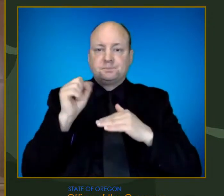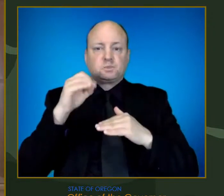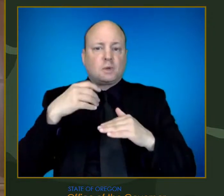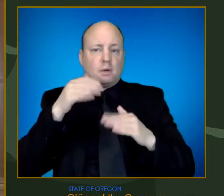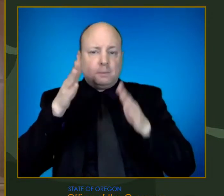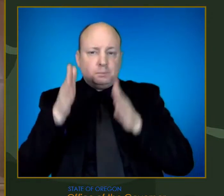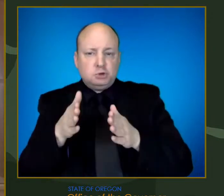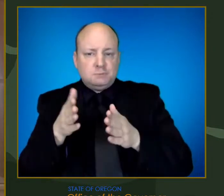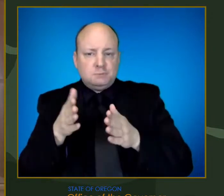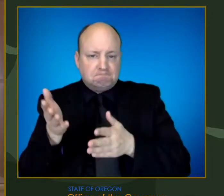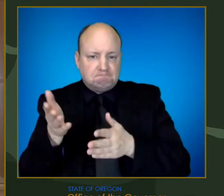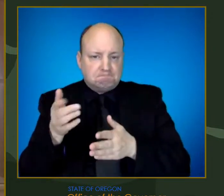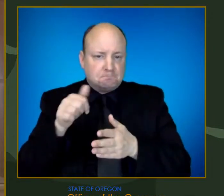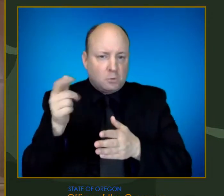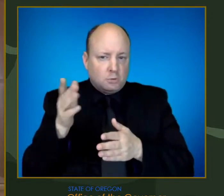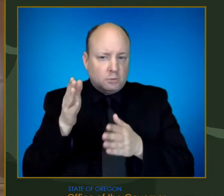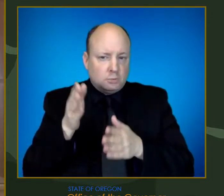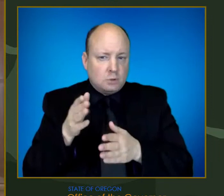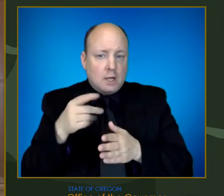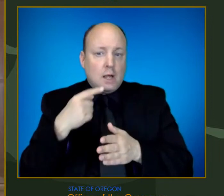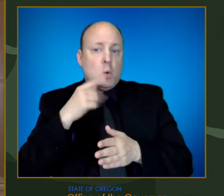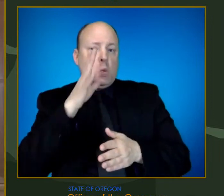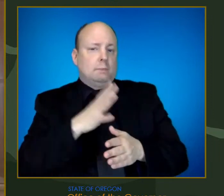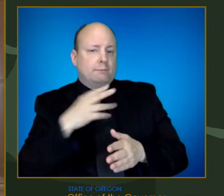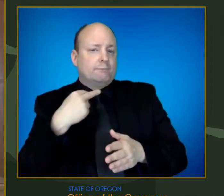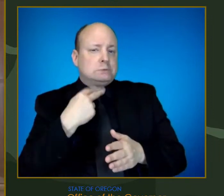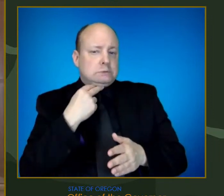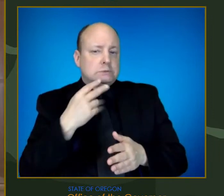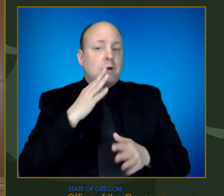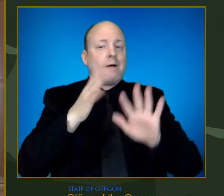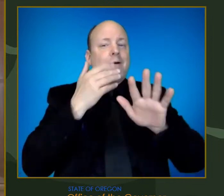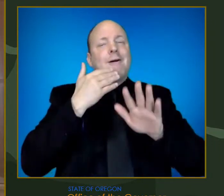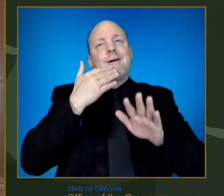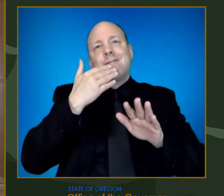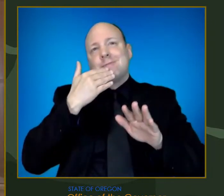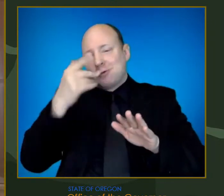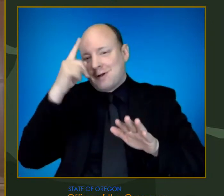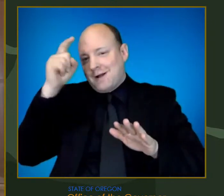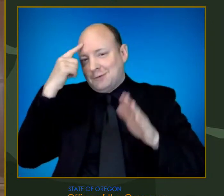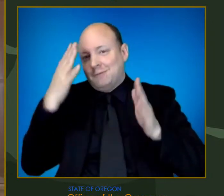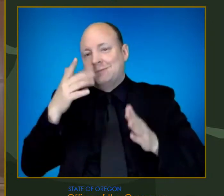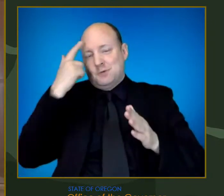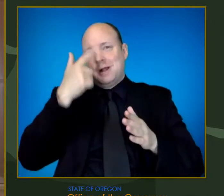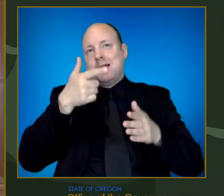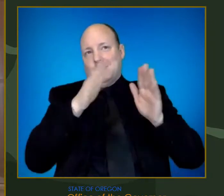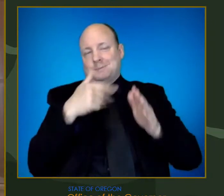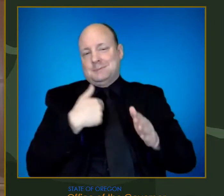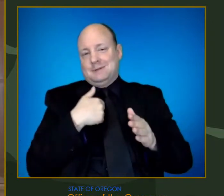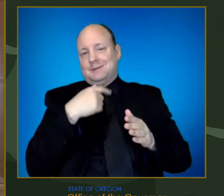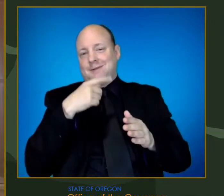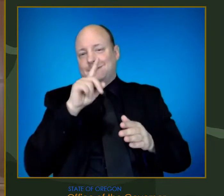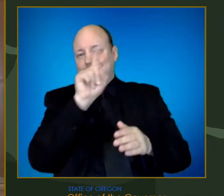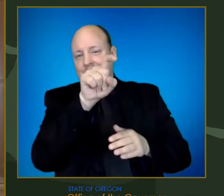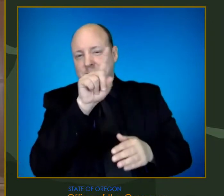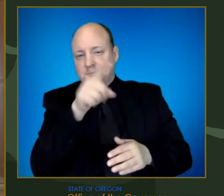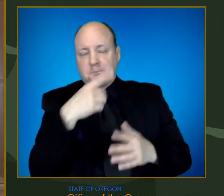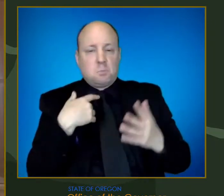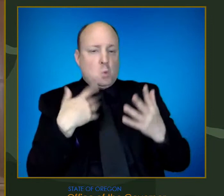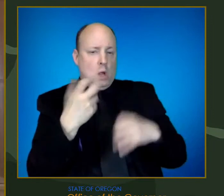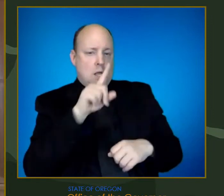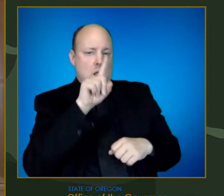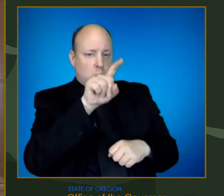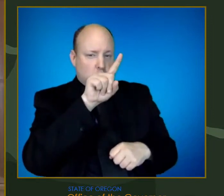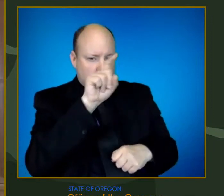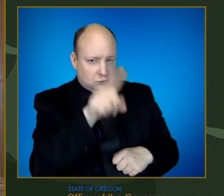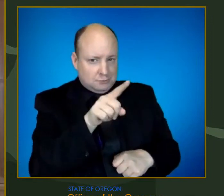Yes, hi, Governor. Thank you very much for taking my question. My question is about the breakthrough cases that we're